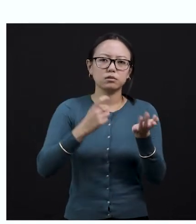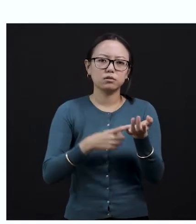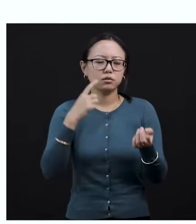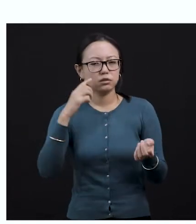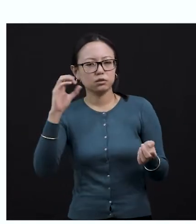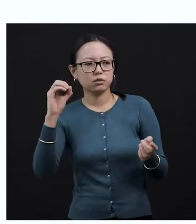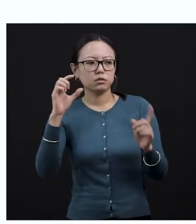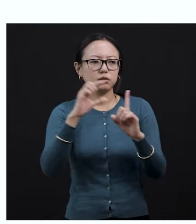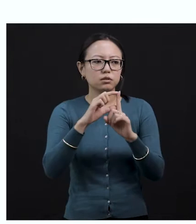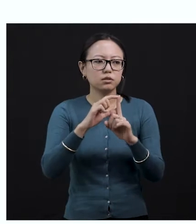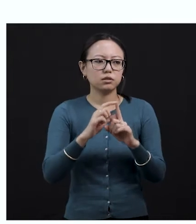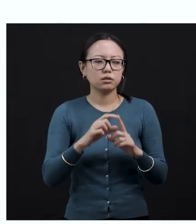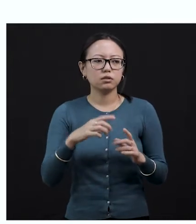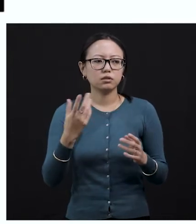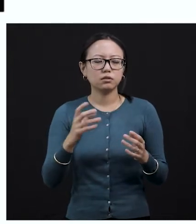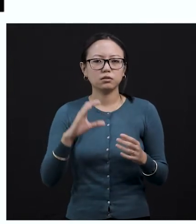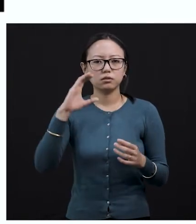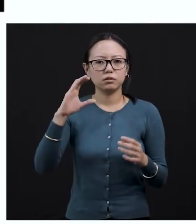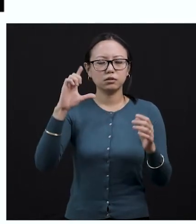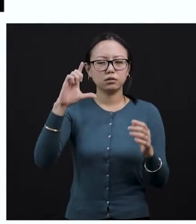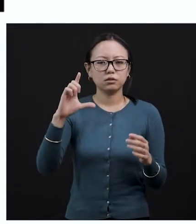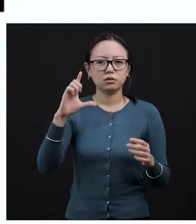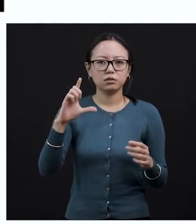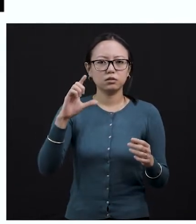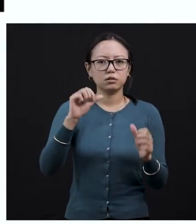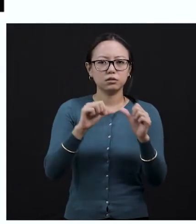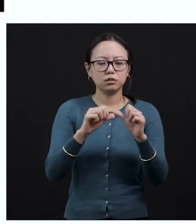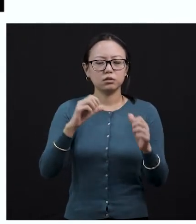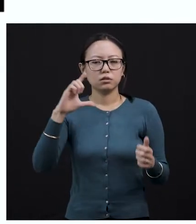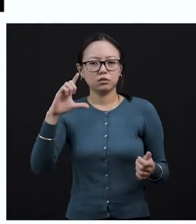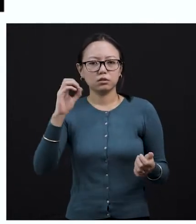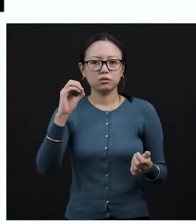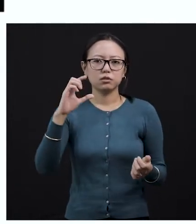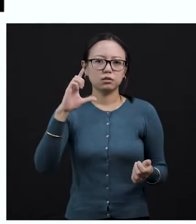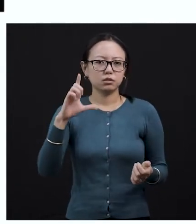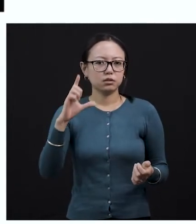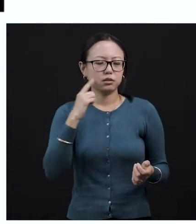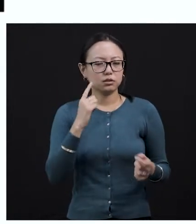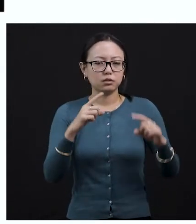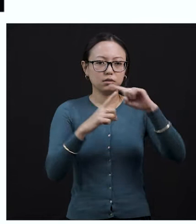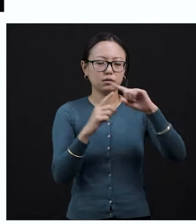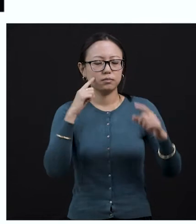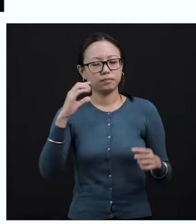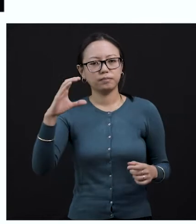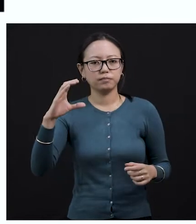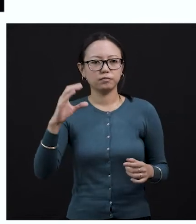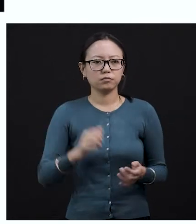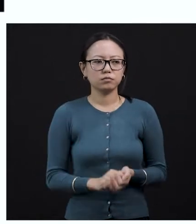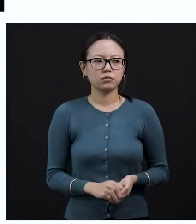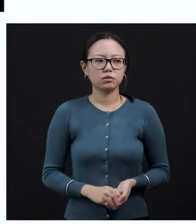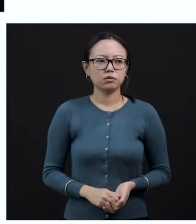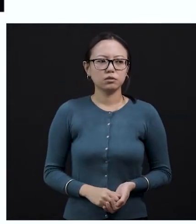lesson is in page number 13. In this chapter, I'm going to explain to you about the